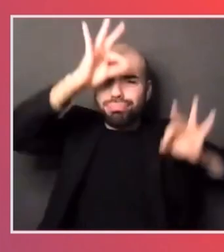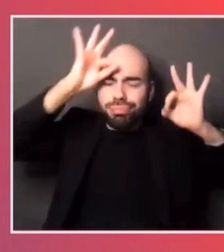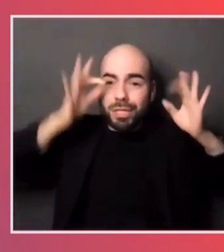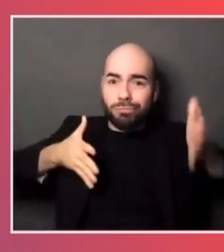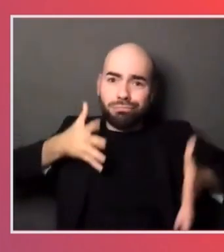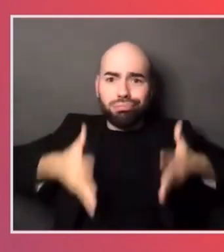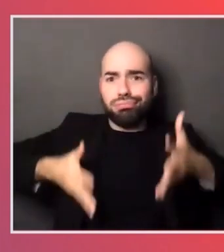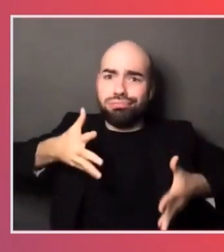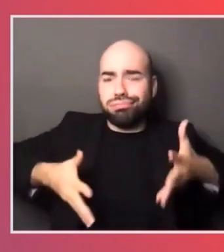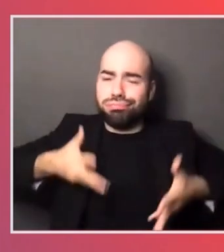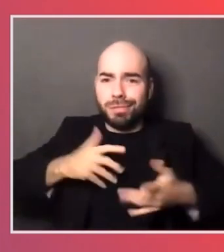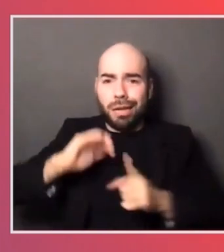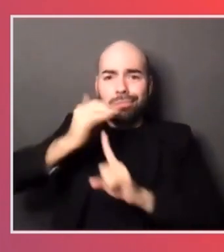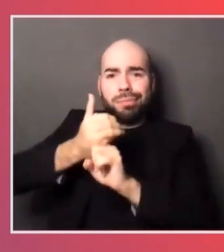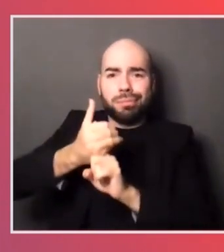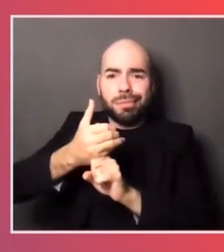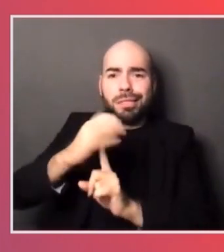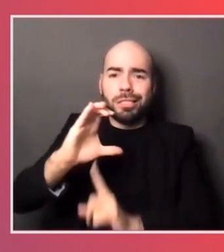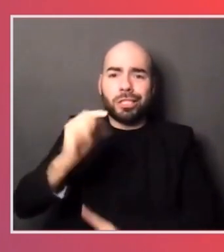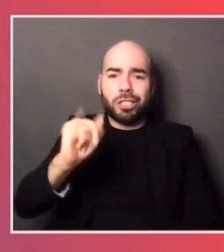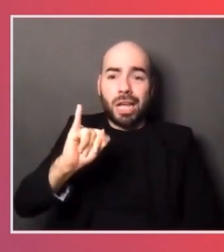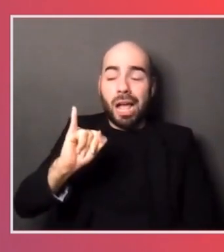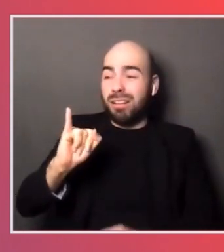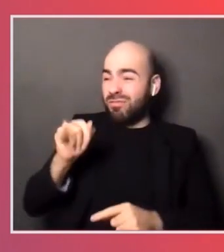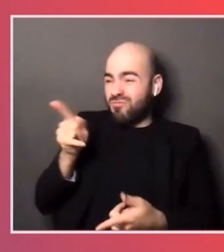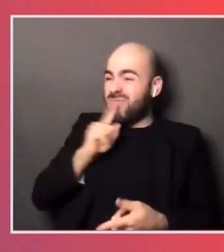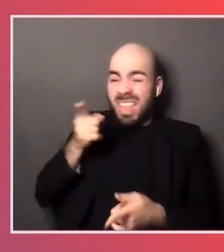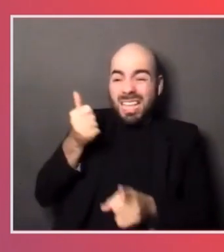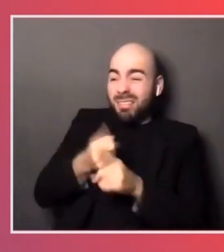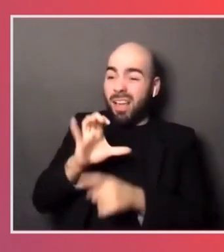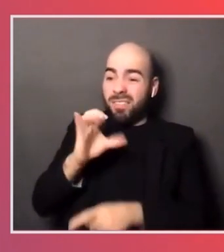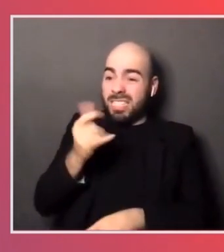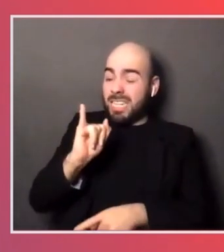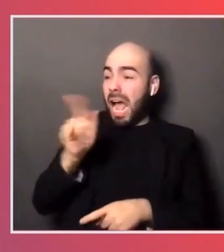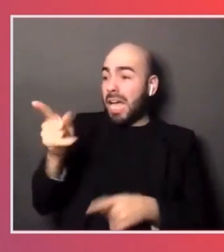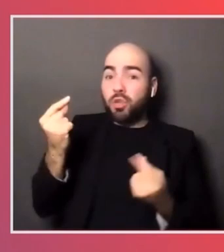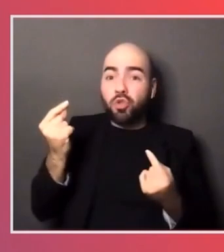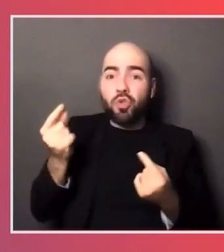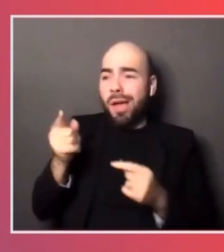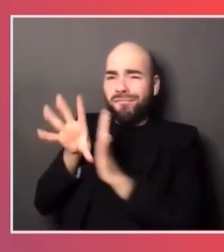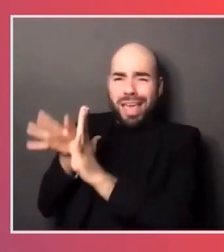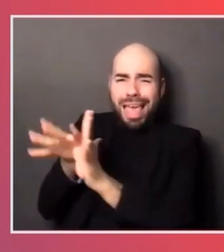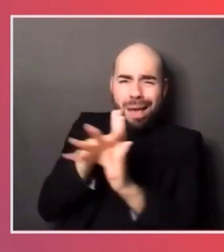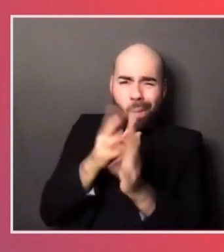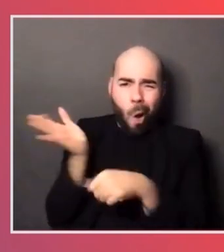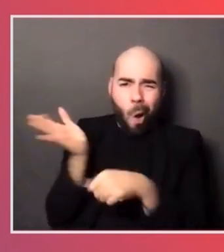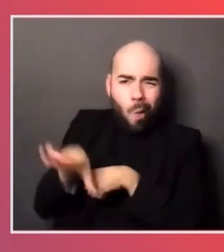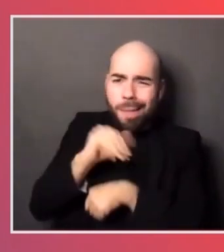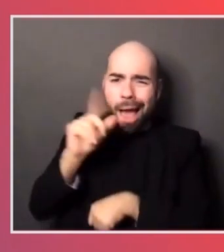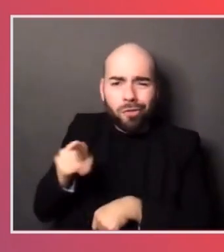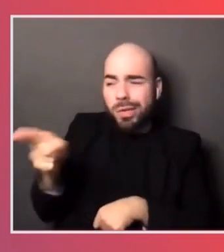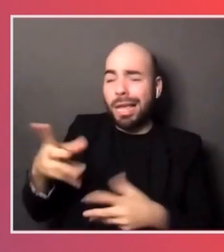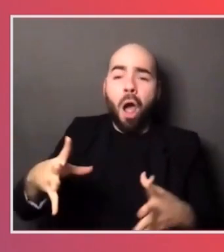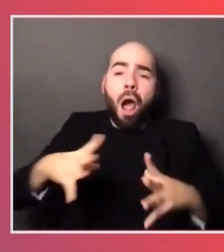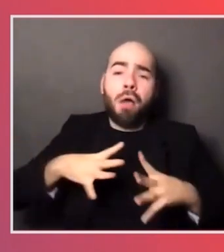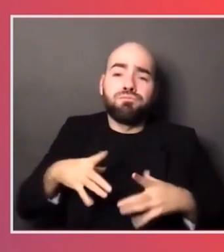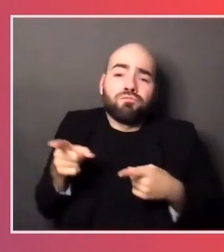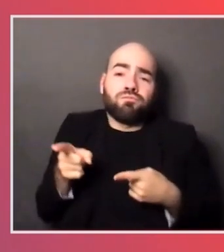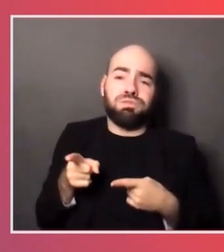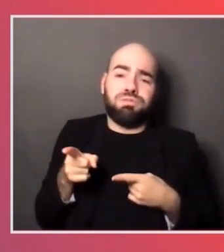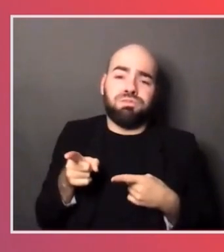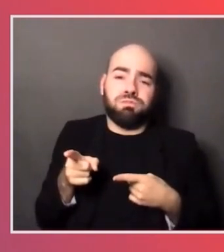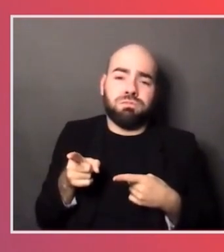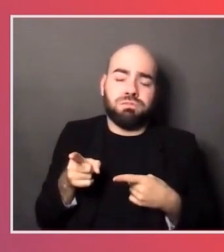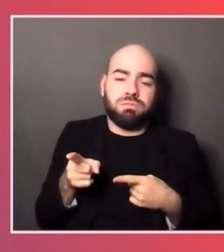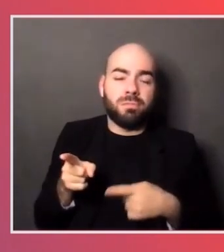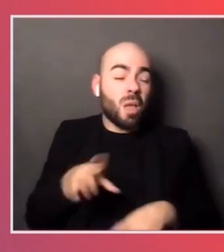So I'll But say at the end, but Mark, at the end, you were actually kind of a hybrid, right? You